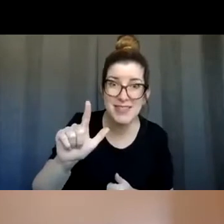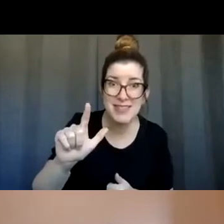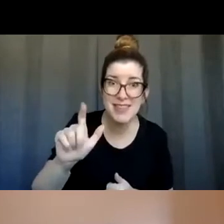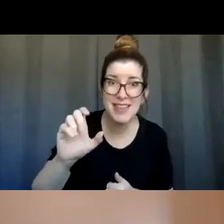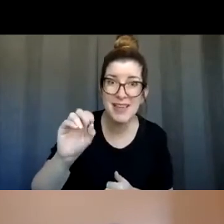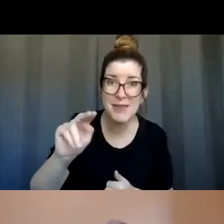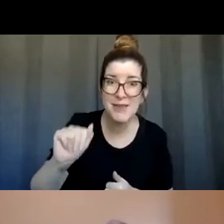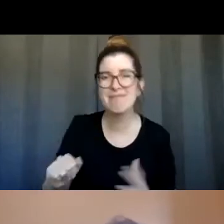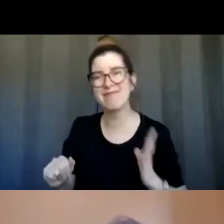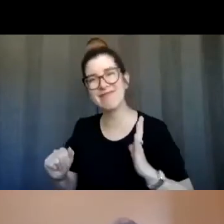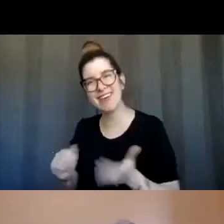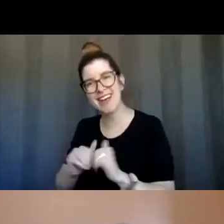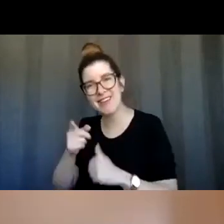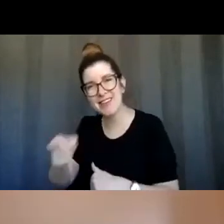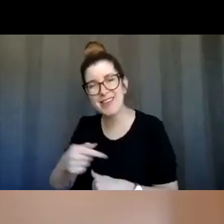morning. How are you?